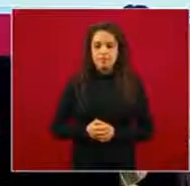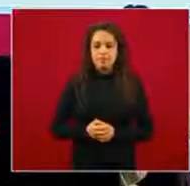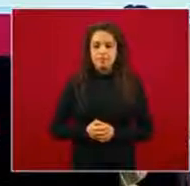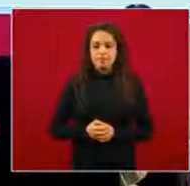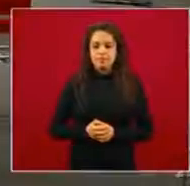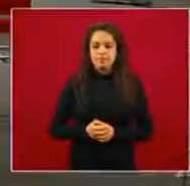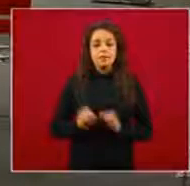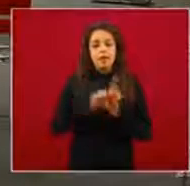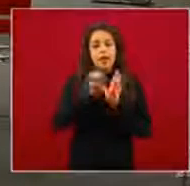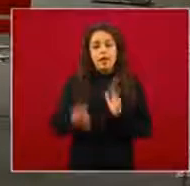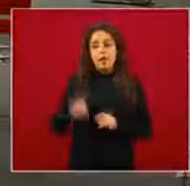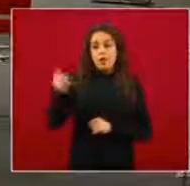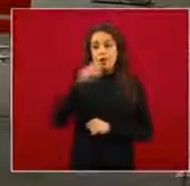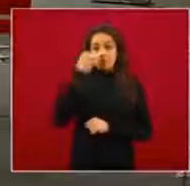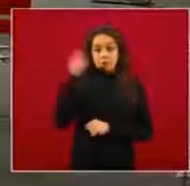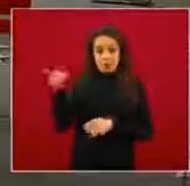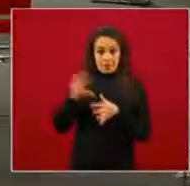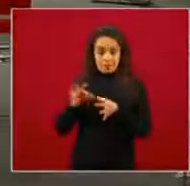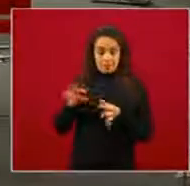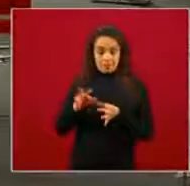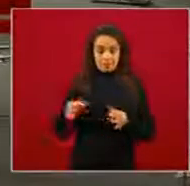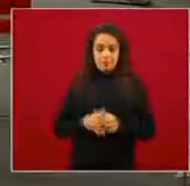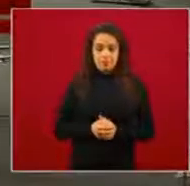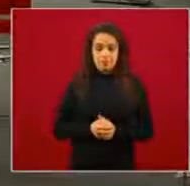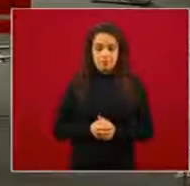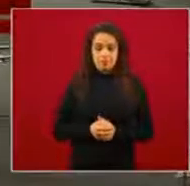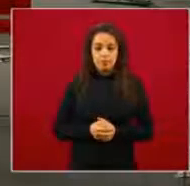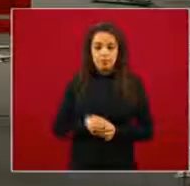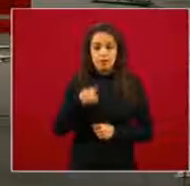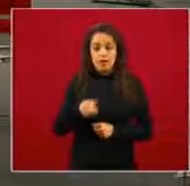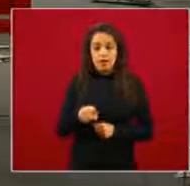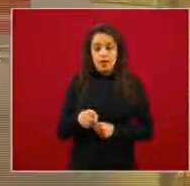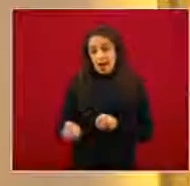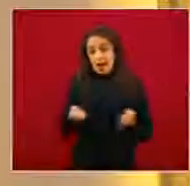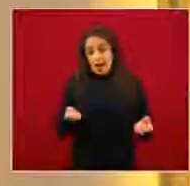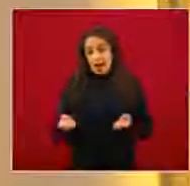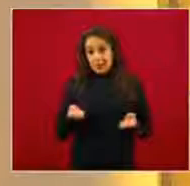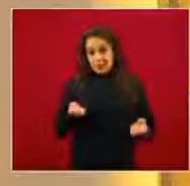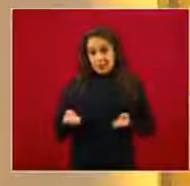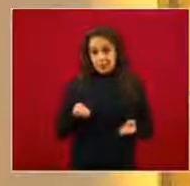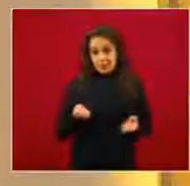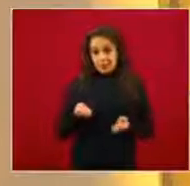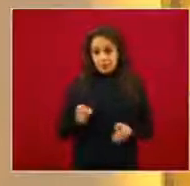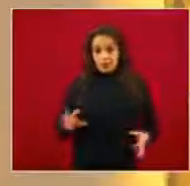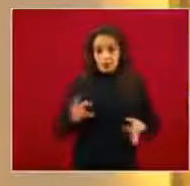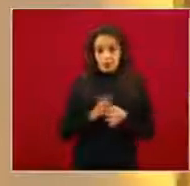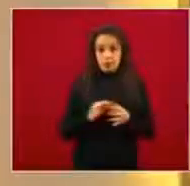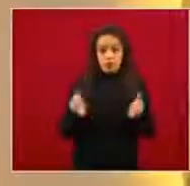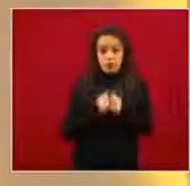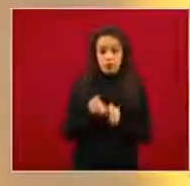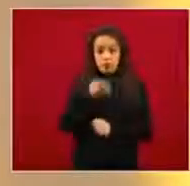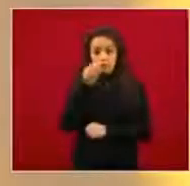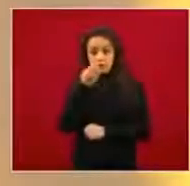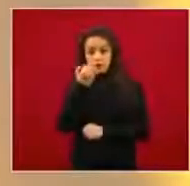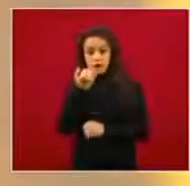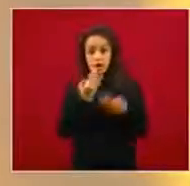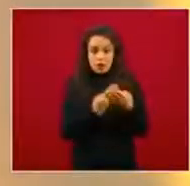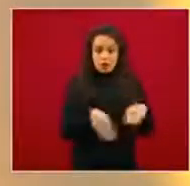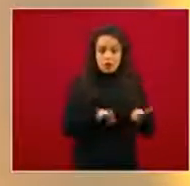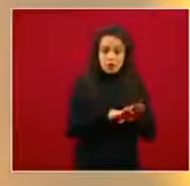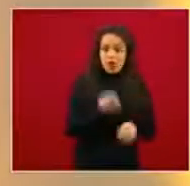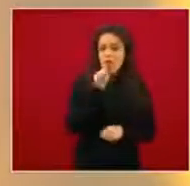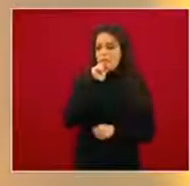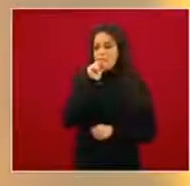very important in terms of what we were talking about school. If exercise has to do with school and home, it